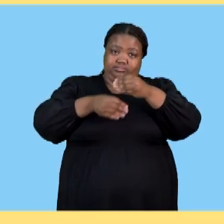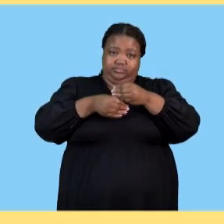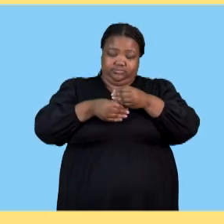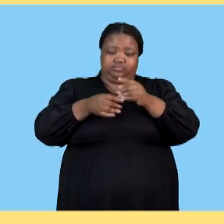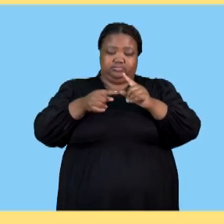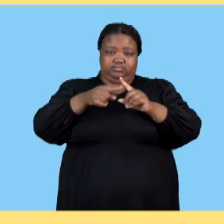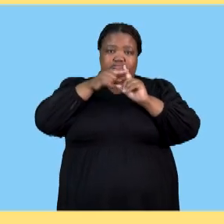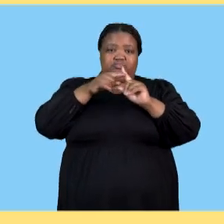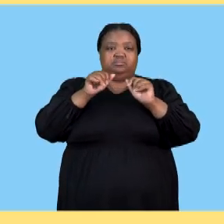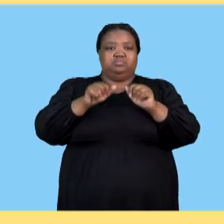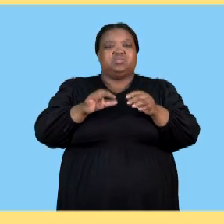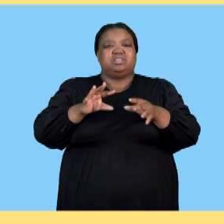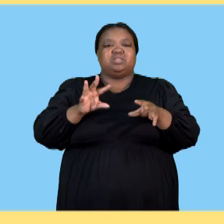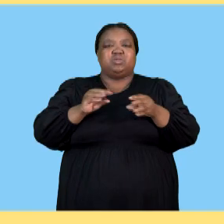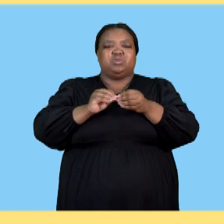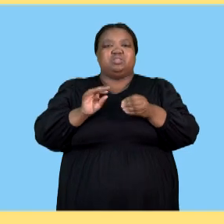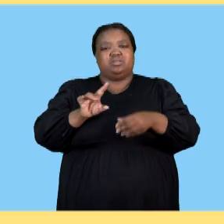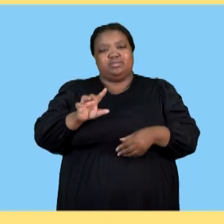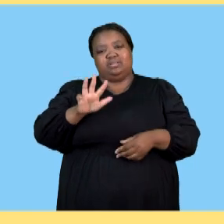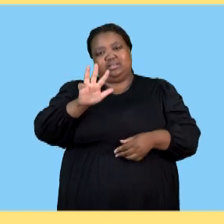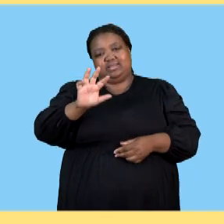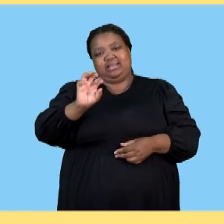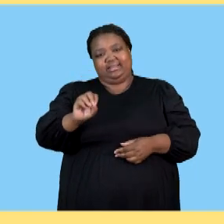I'll end up with 90,000.